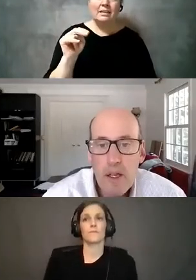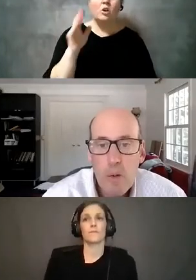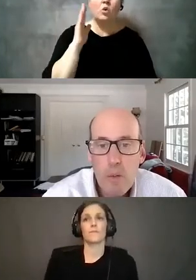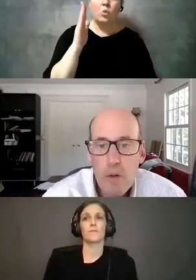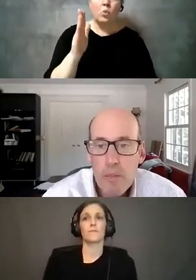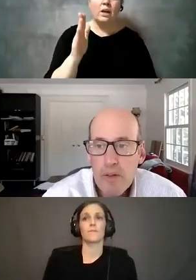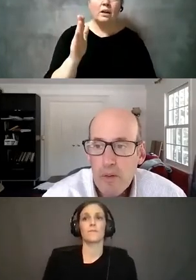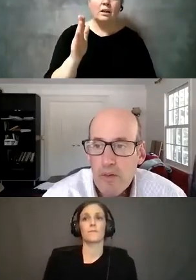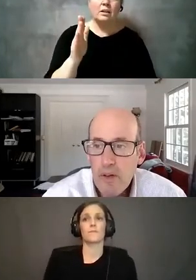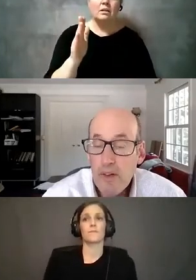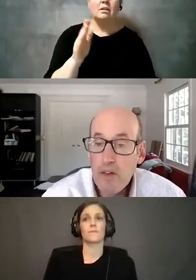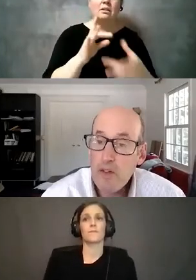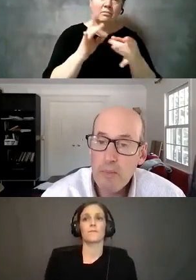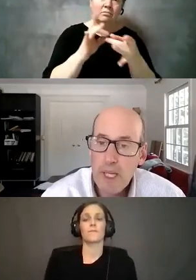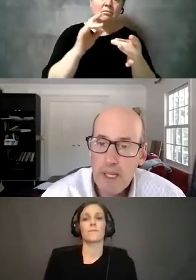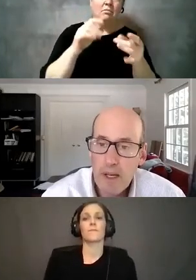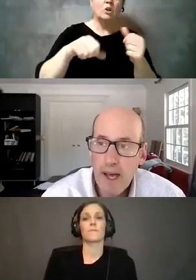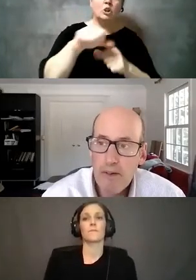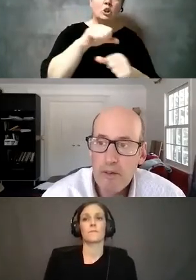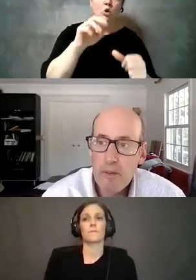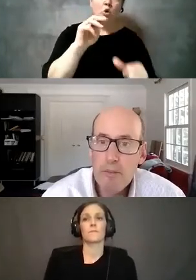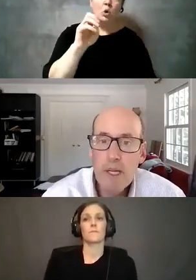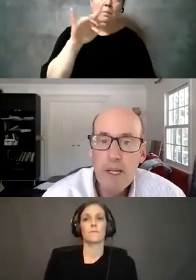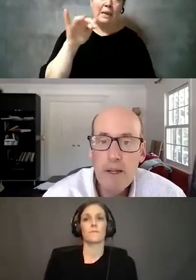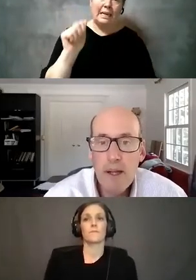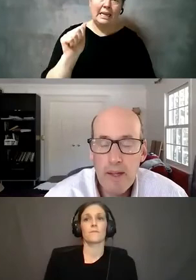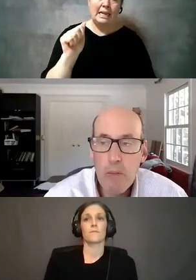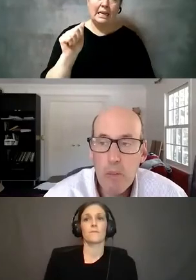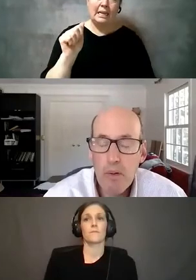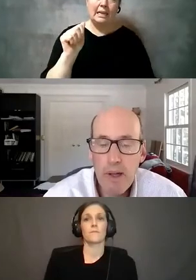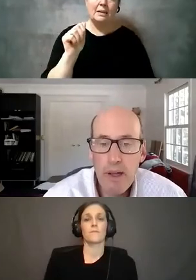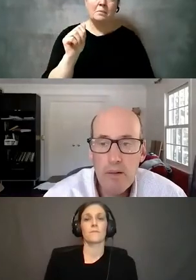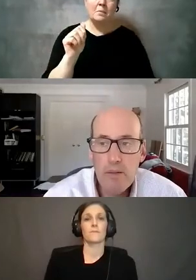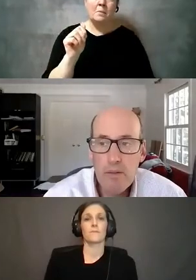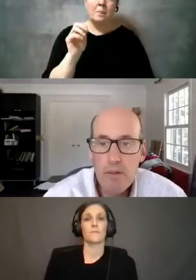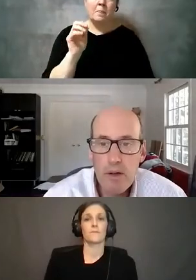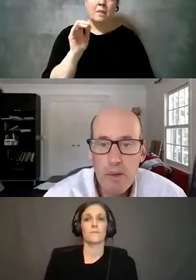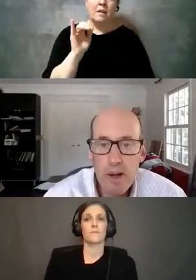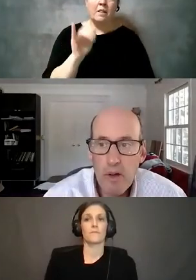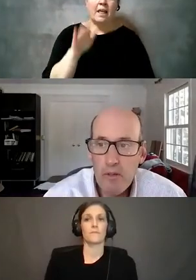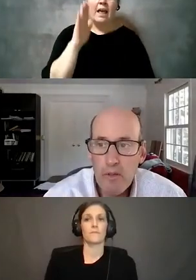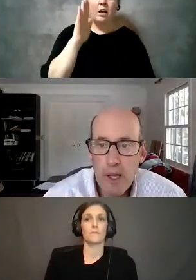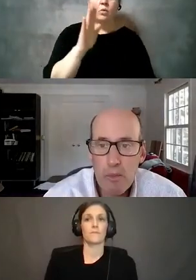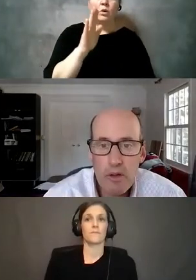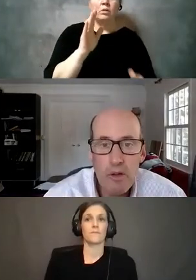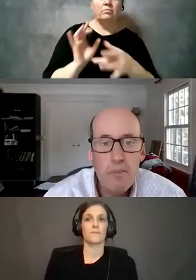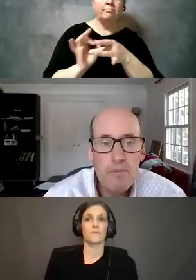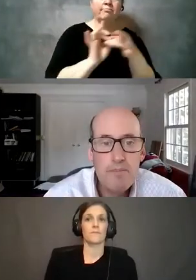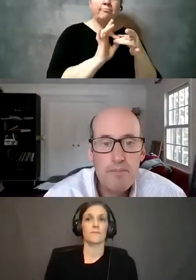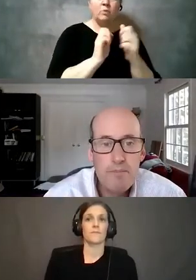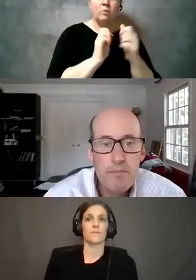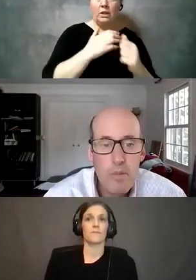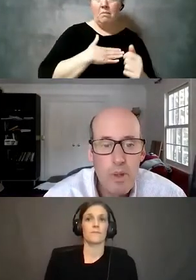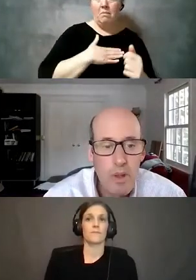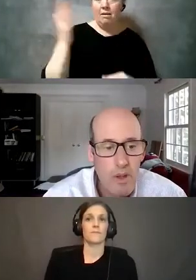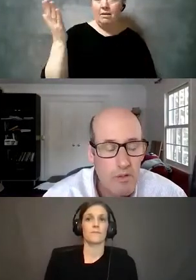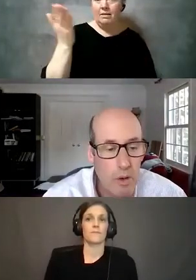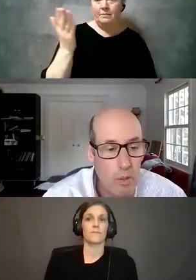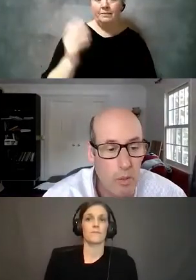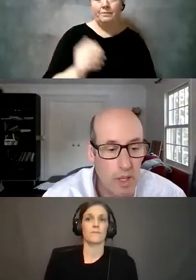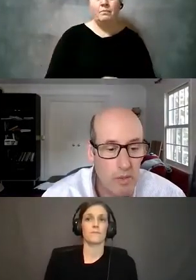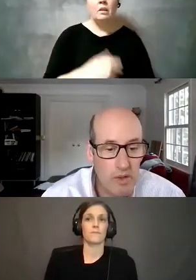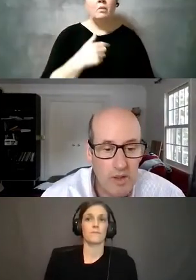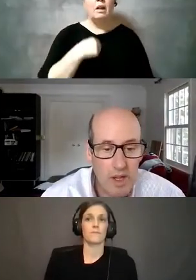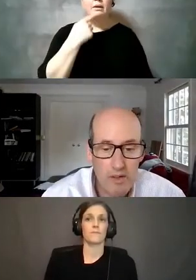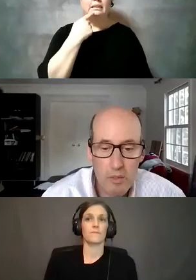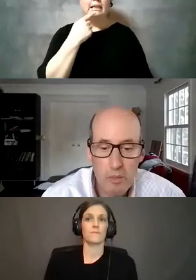Kanaki will be doing stuff on social media after me, and that will play very directly off of what I'm going to do. So